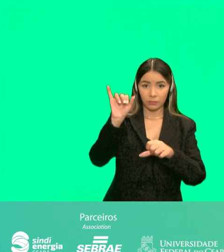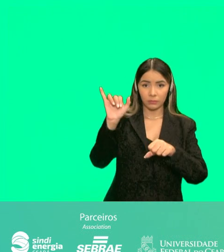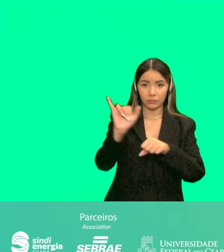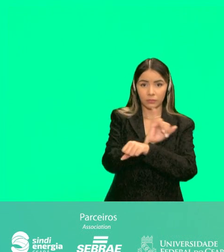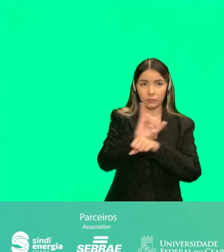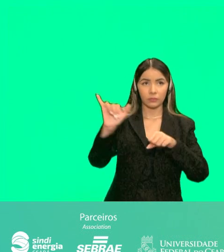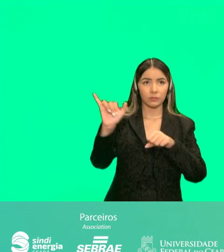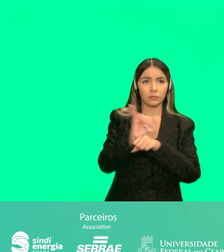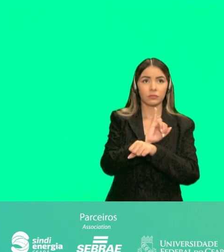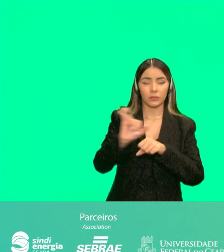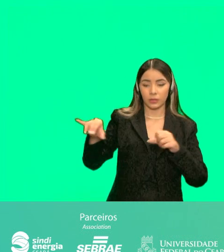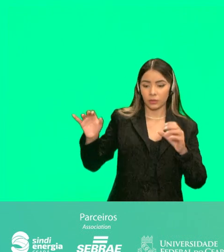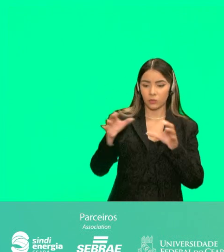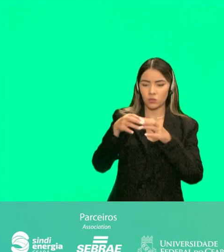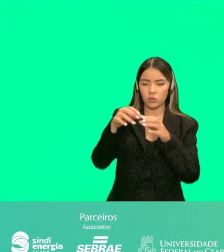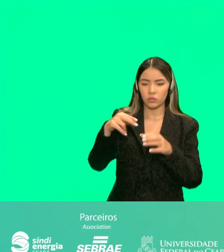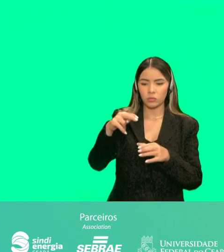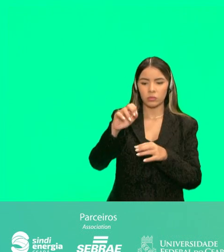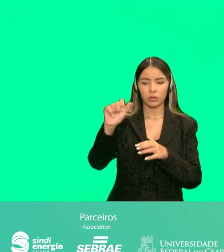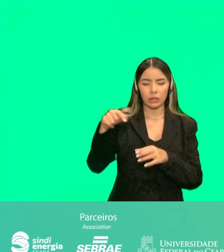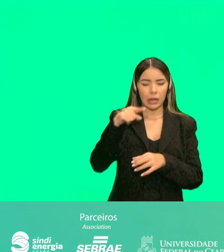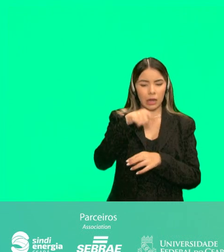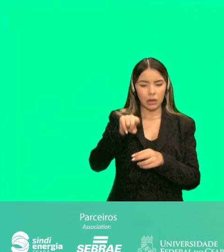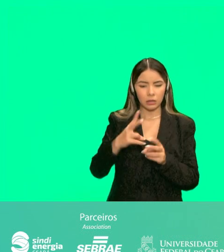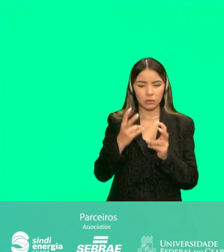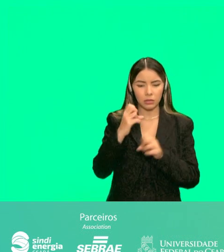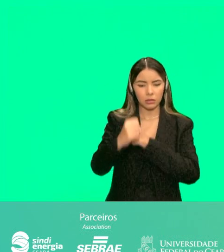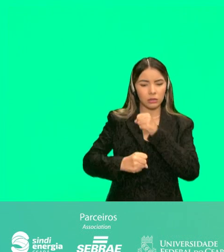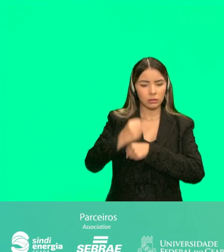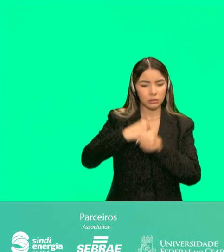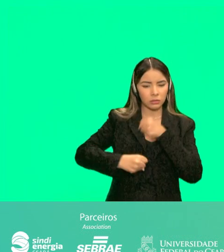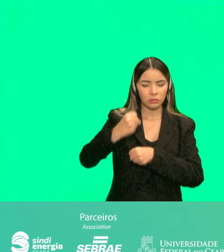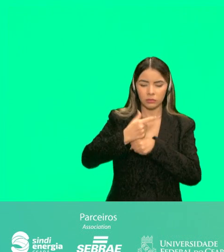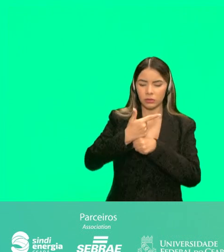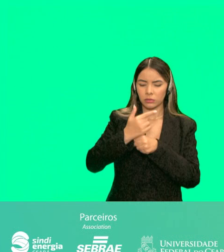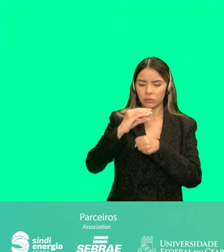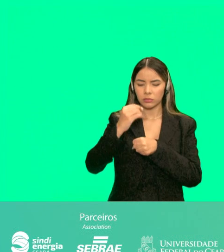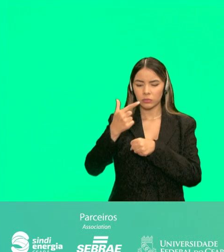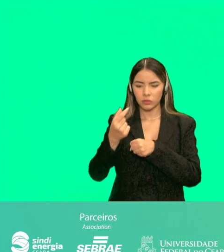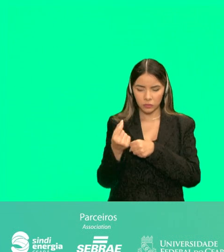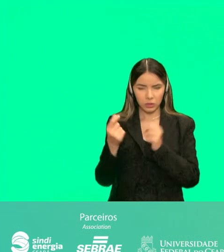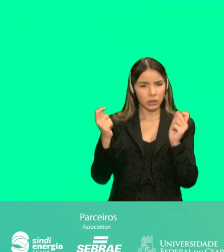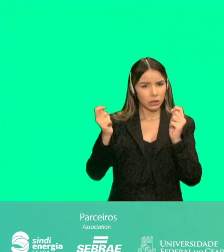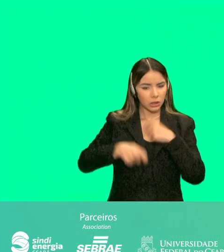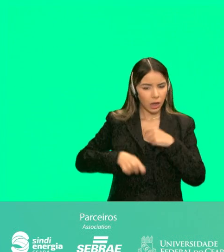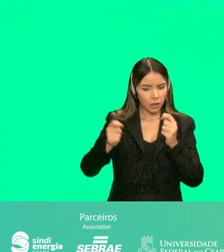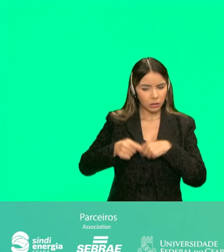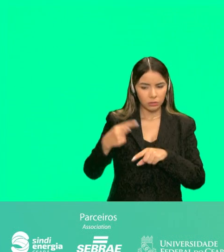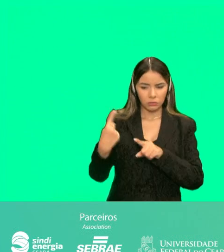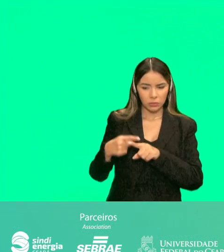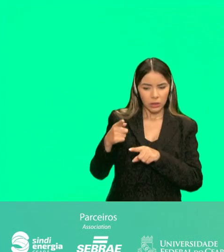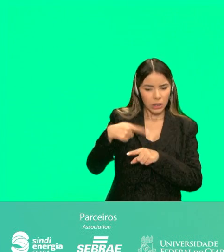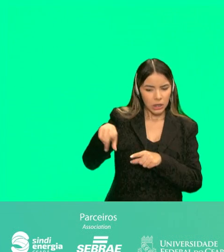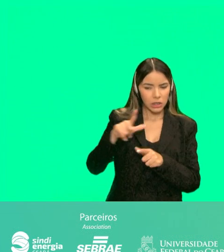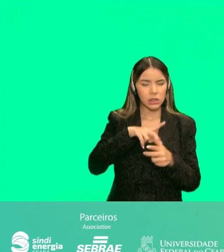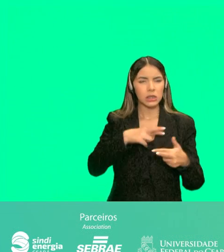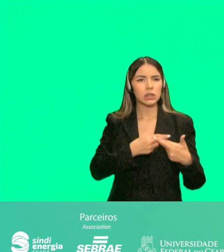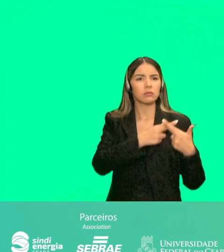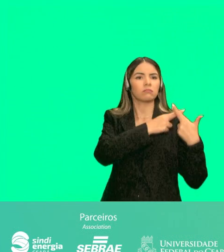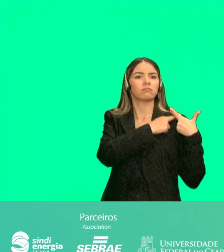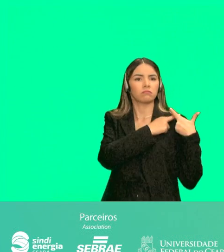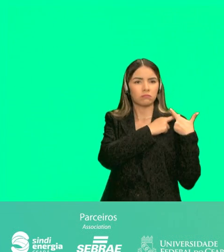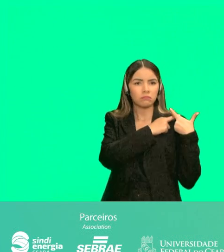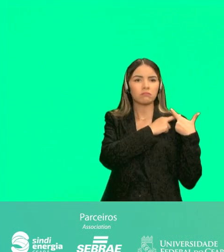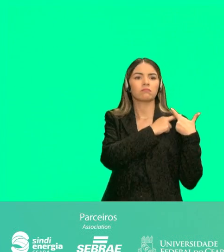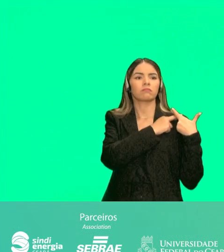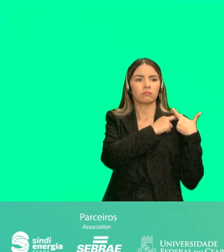NEA, 2020 eles that with all perceberam de this 2020 history, all this que eles responsibility, poderiam, com almost todo esse 200 years, histórico, com toda a to include in their responsabilidade que eles já portfolio tinham, quase